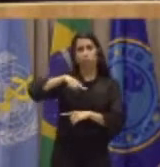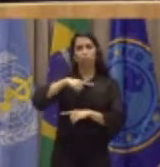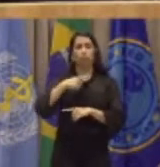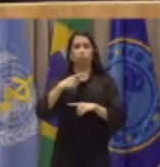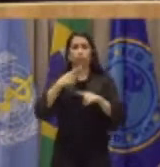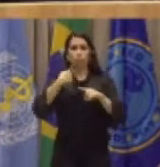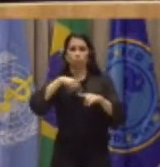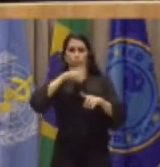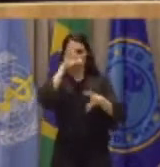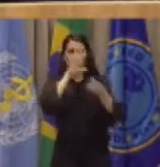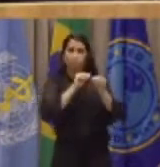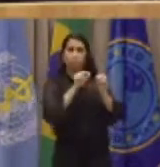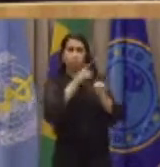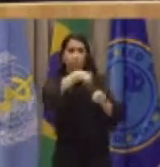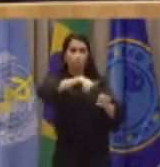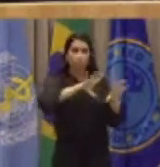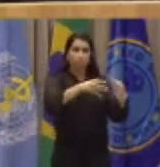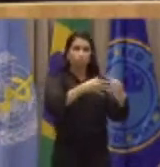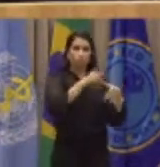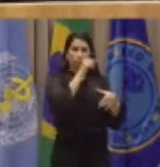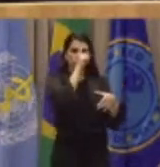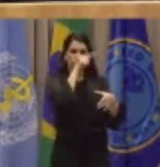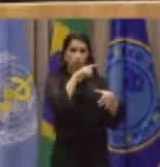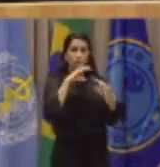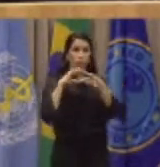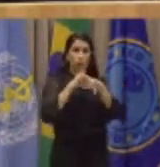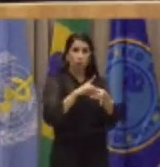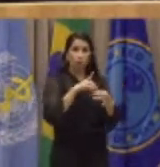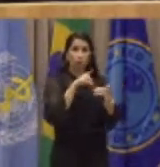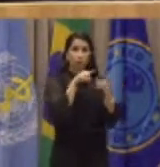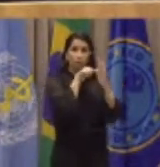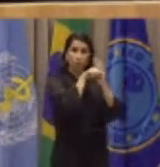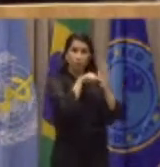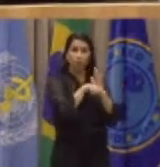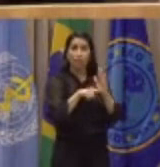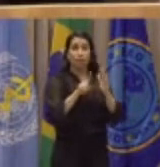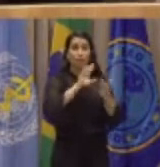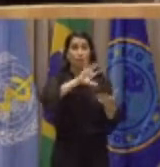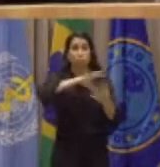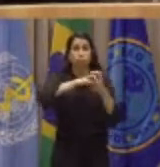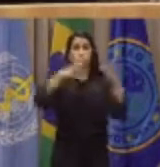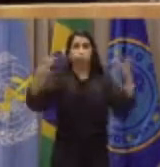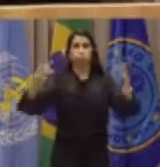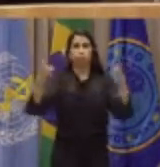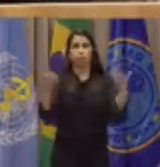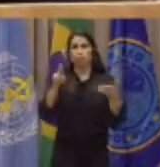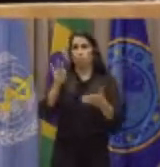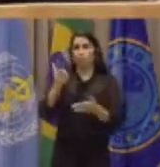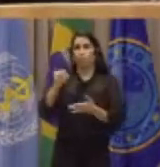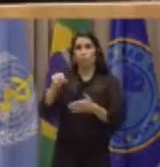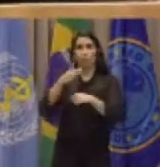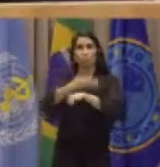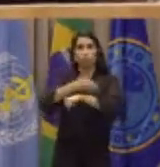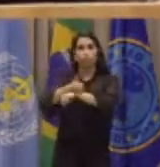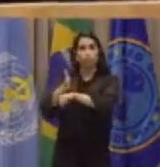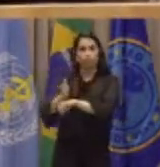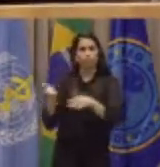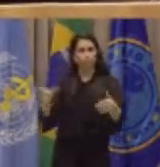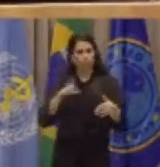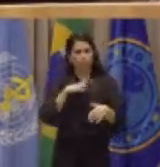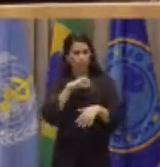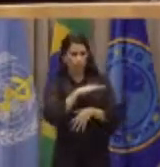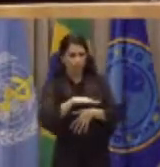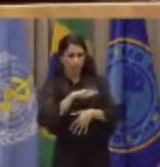the interpretation of the data in the context of the research shows that the hospitals